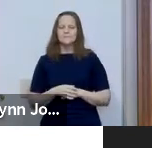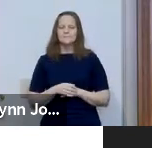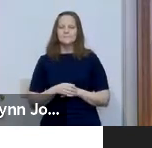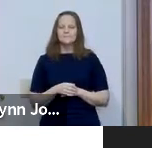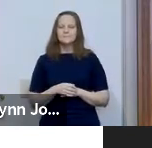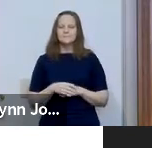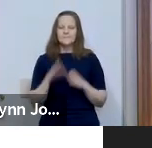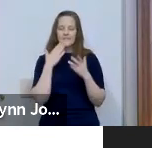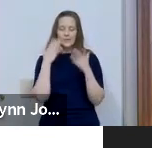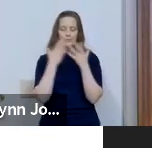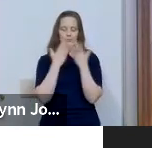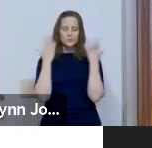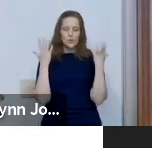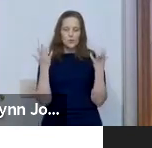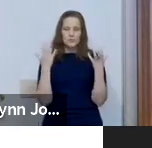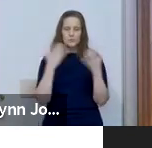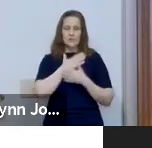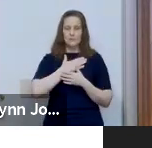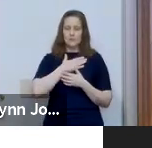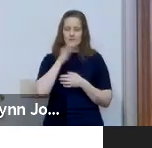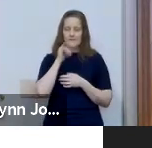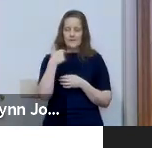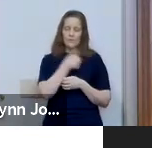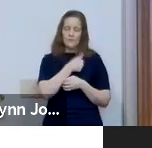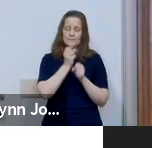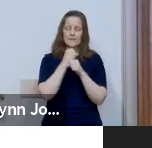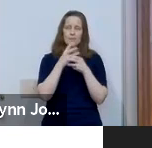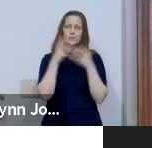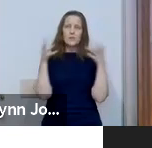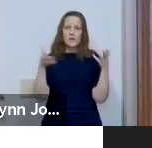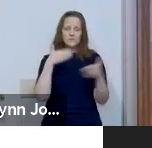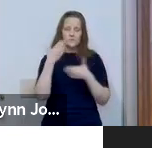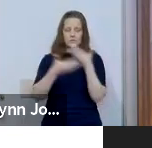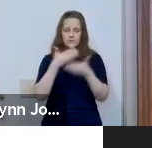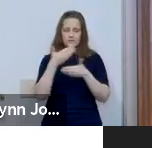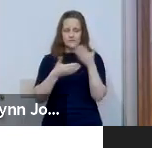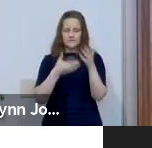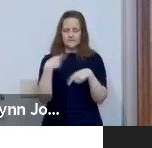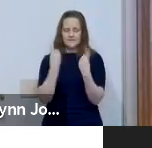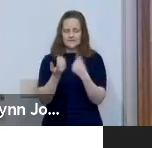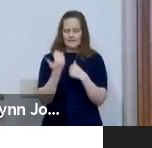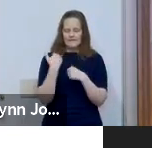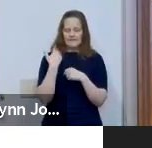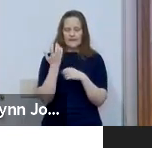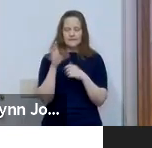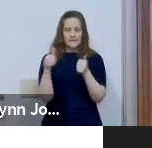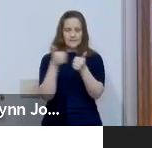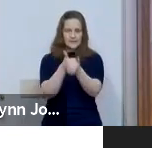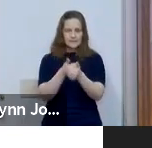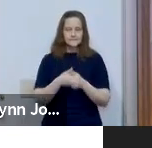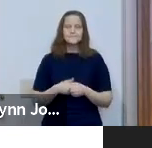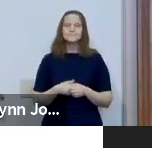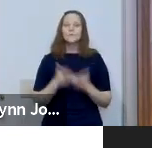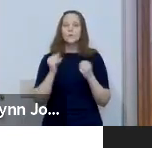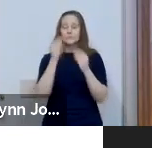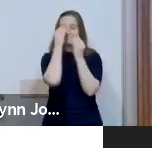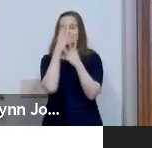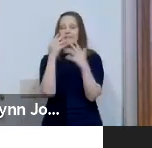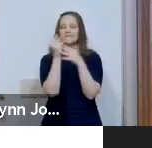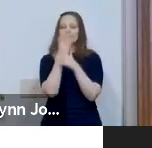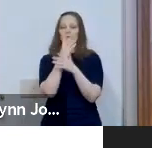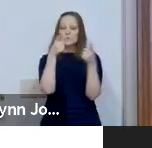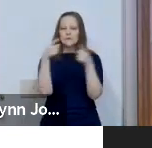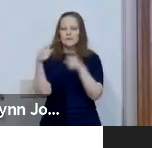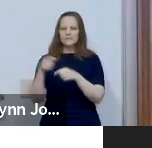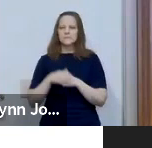Thanks so much. I appreciate it. We have been making a lot of progress since our last update, and I just want to share a few of those items. First